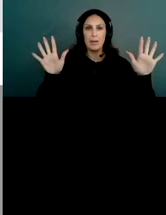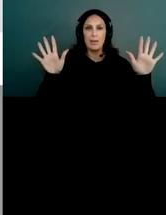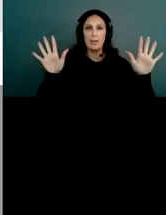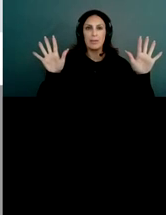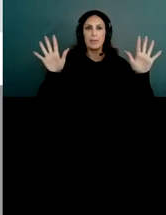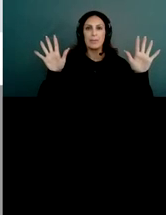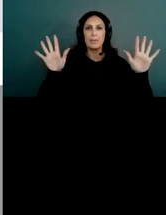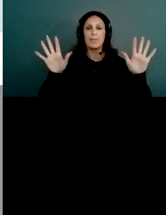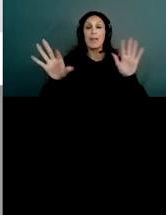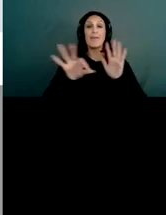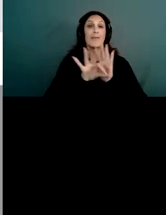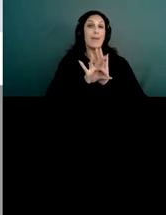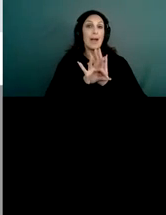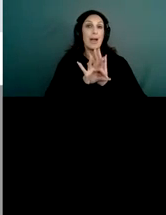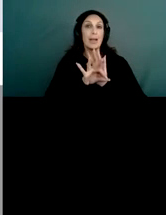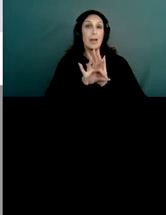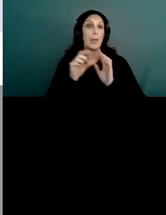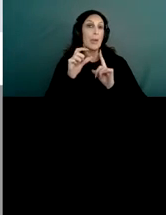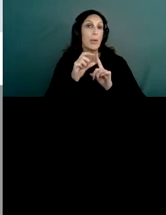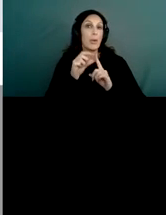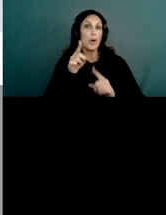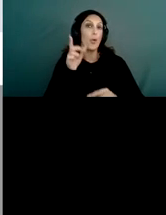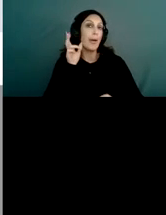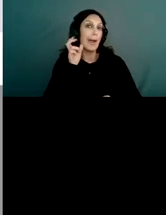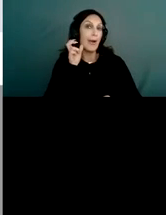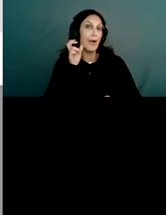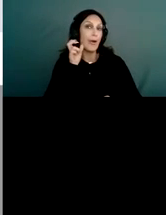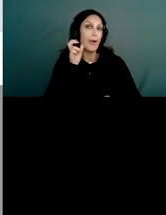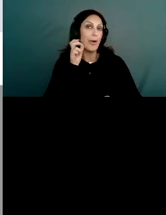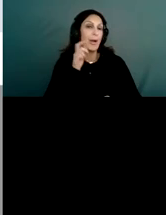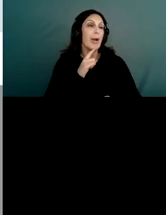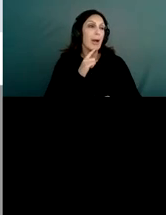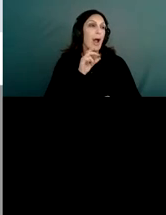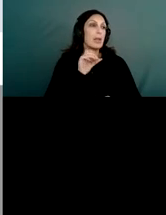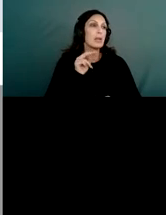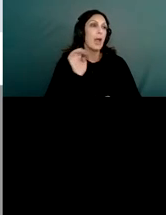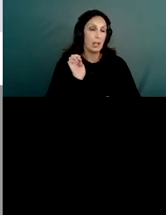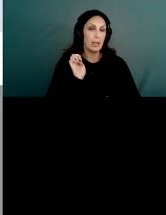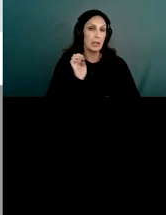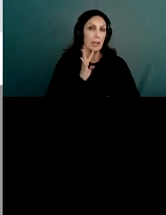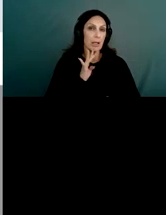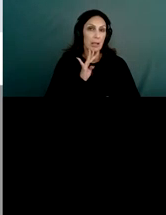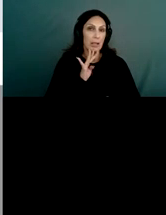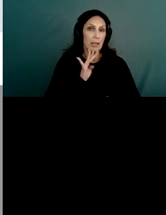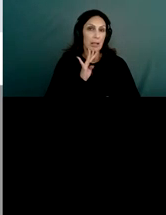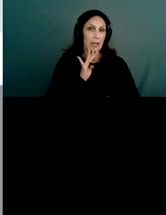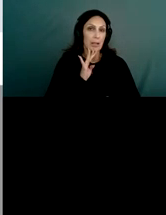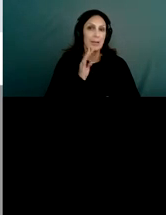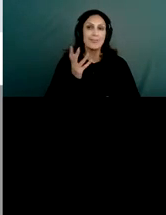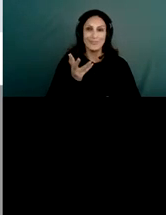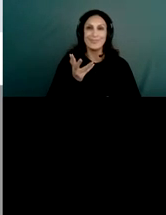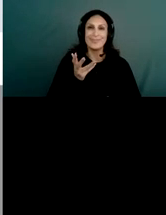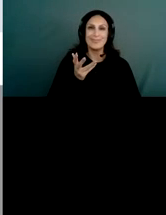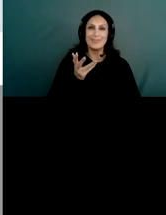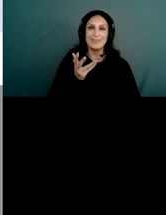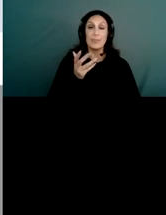Find the word you hear. Find done. So as you see, since I got many wrong, it's going through